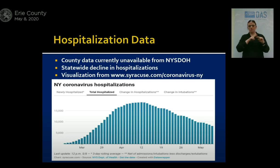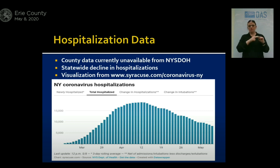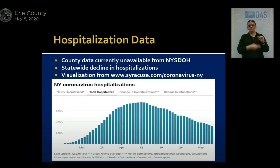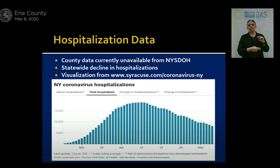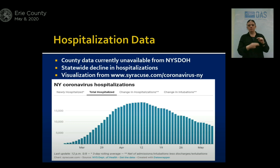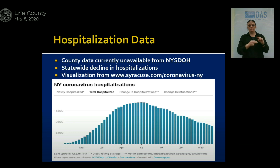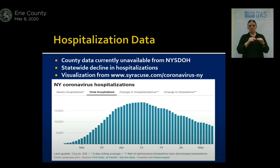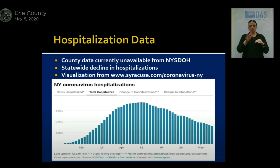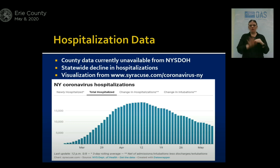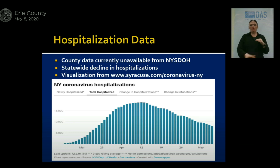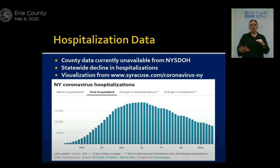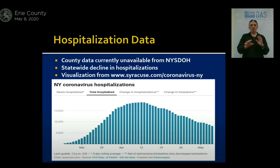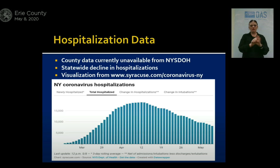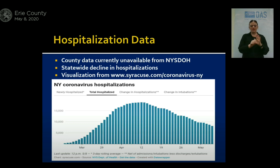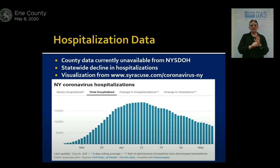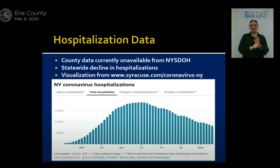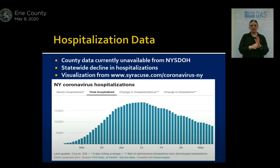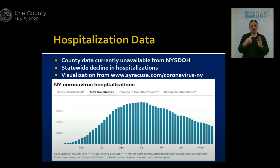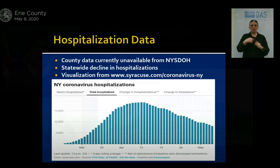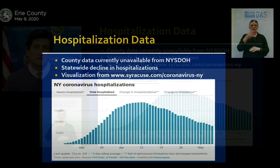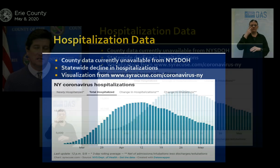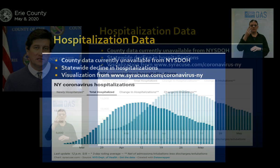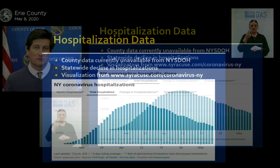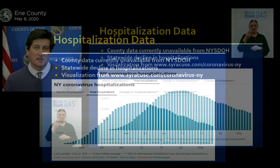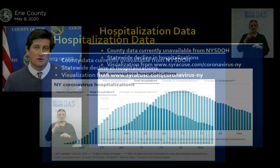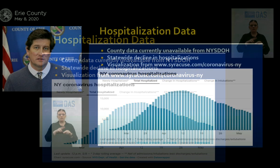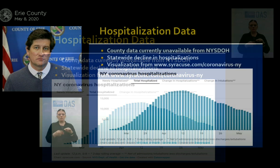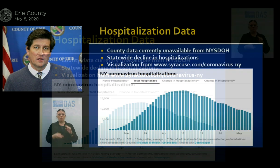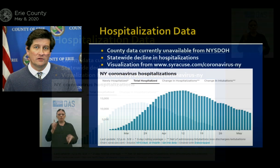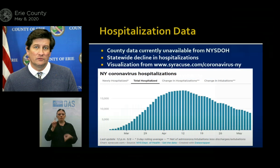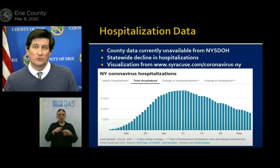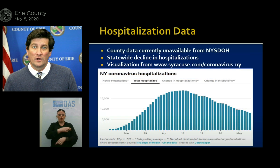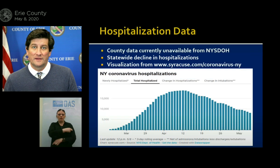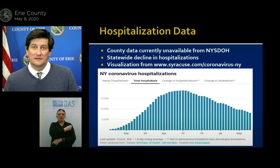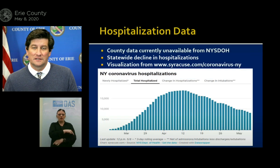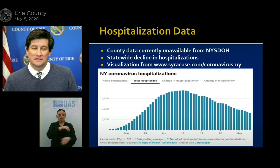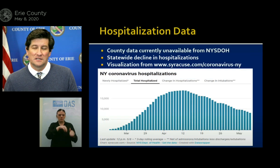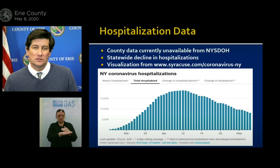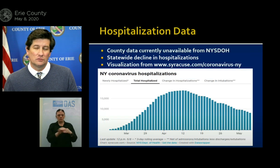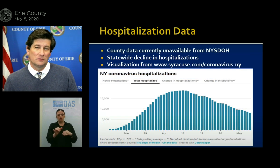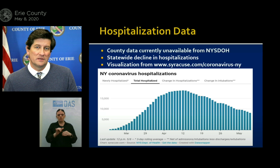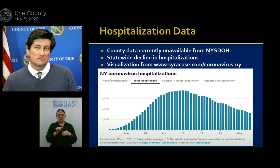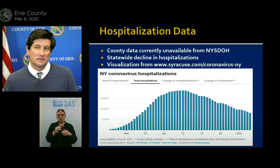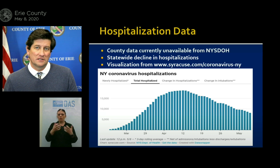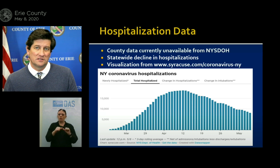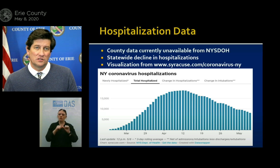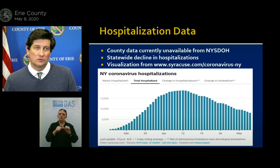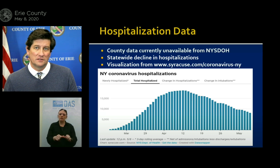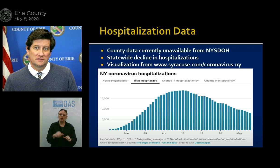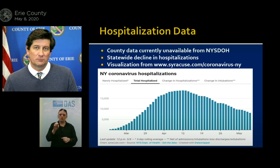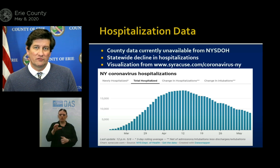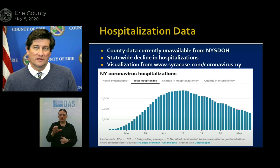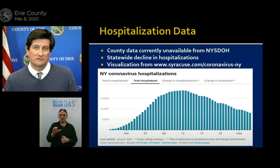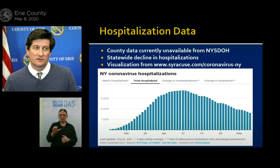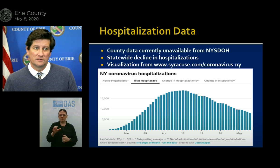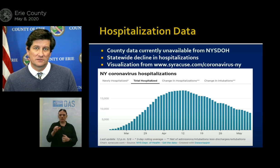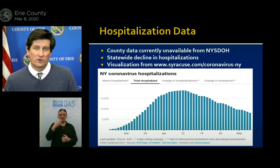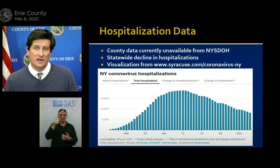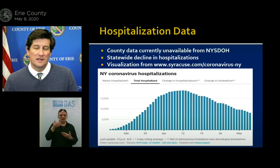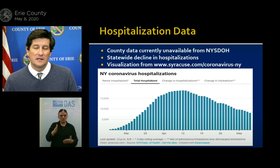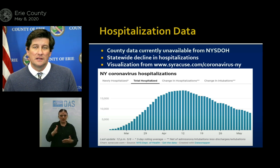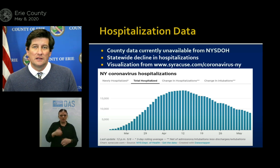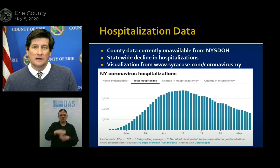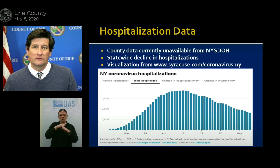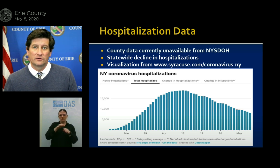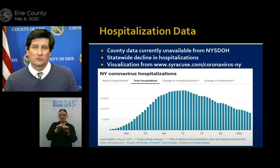state, and we have seen a drop in hospitalizations in Erie County as well, and we want that to continue, and the best way to continue it is to prevent the further